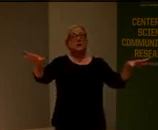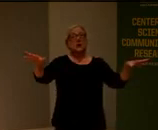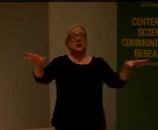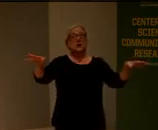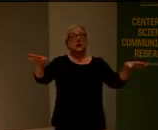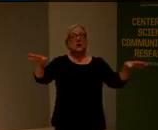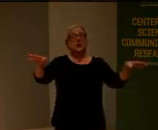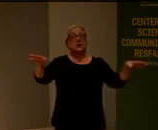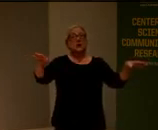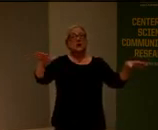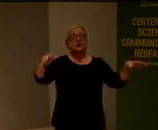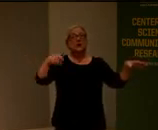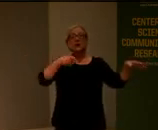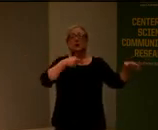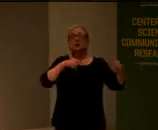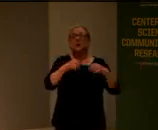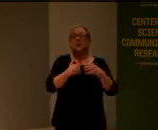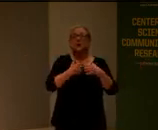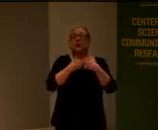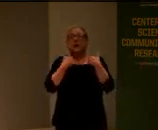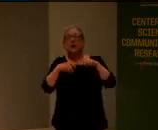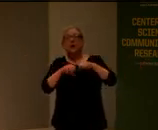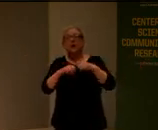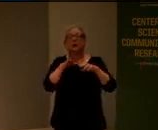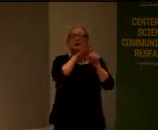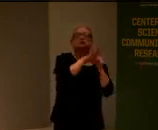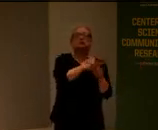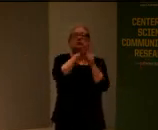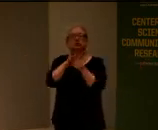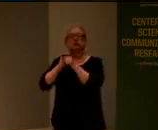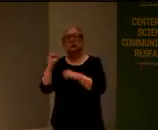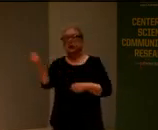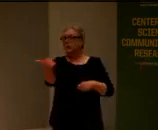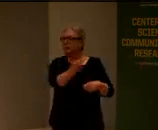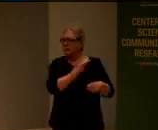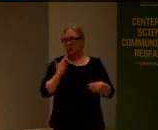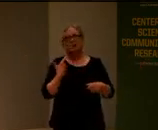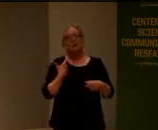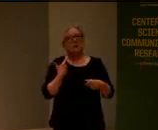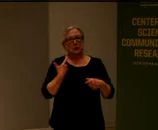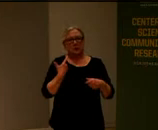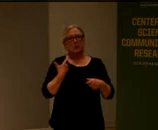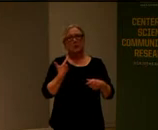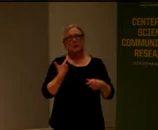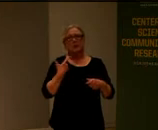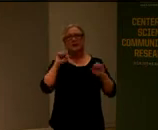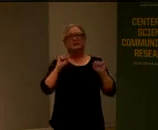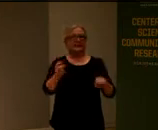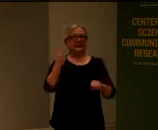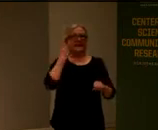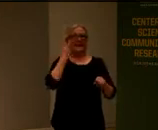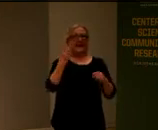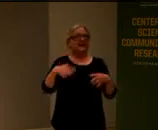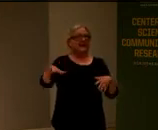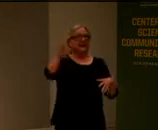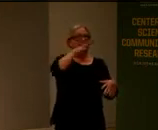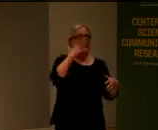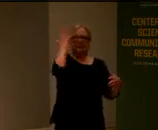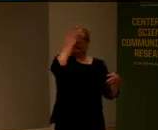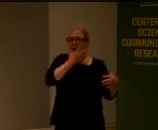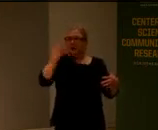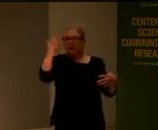pulled at all of the seams, and we are seeing fraying that is visible externally, whether that